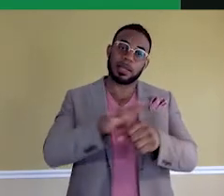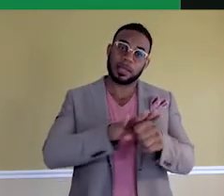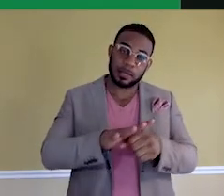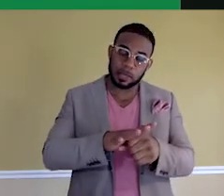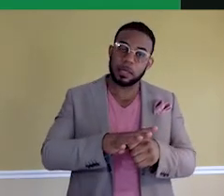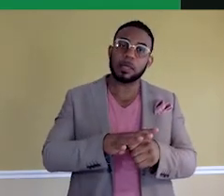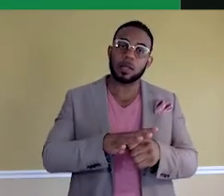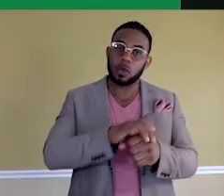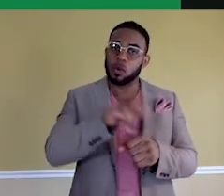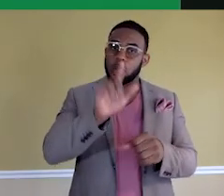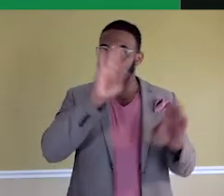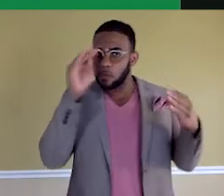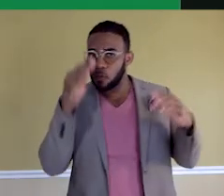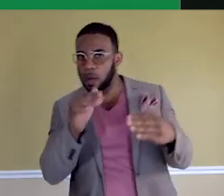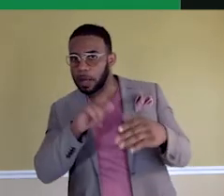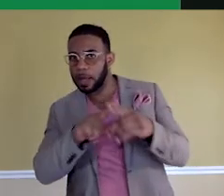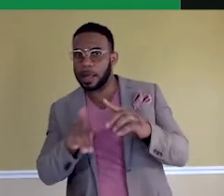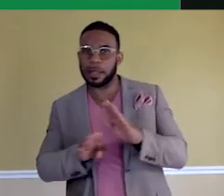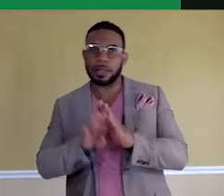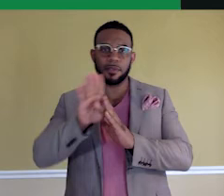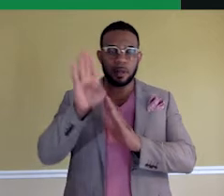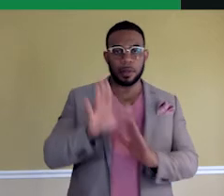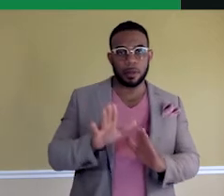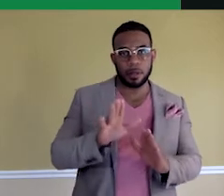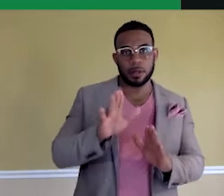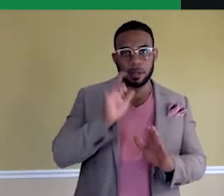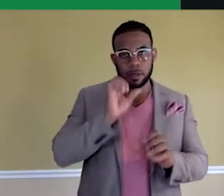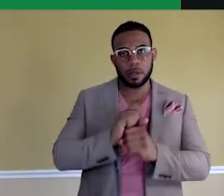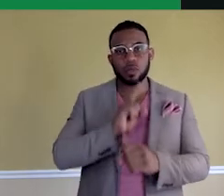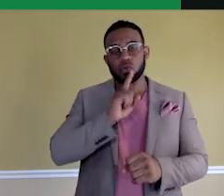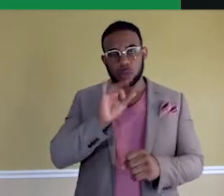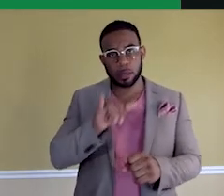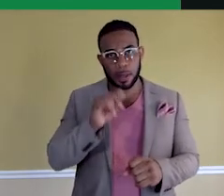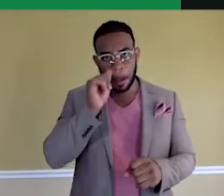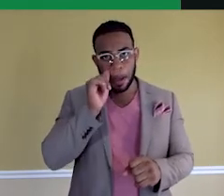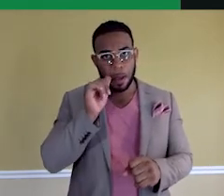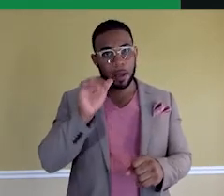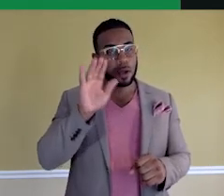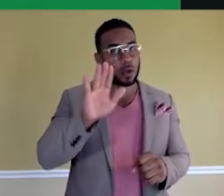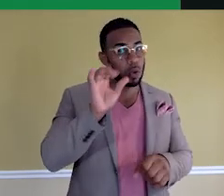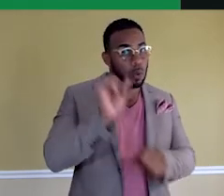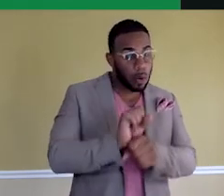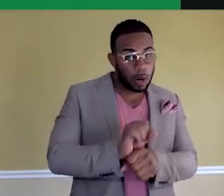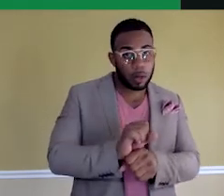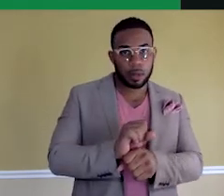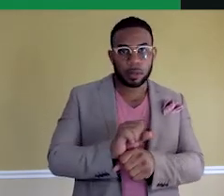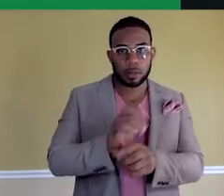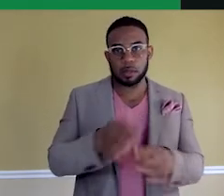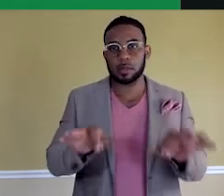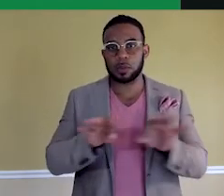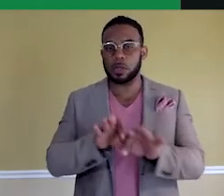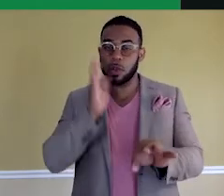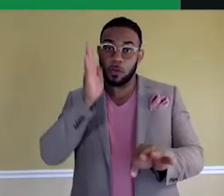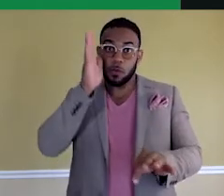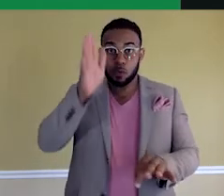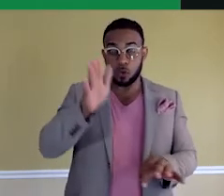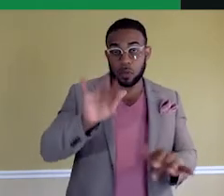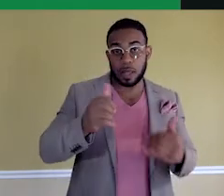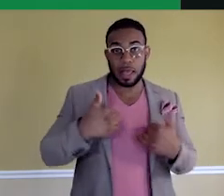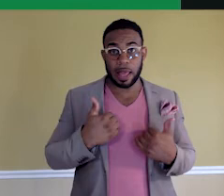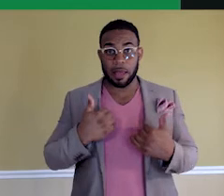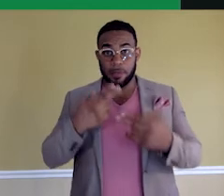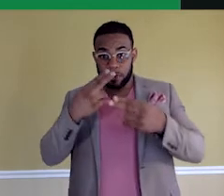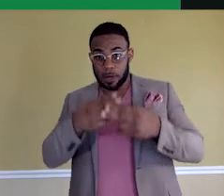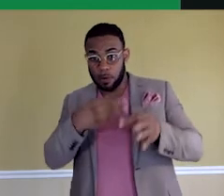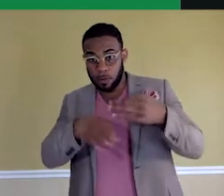areas and areas where you need to focus on as developers in order to ensure that your work is not eroded. In future, you can have your